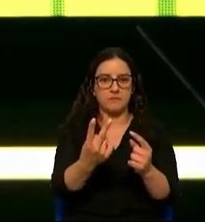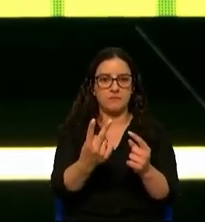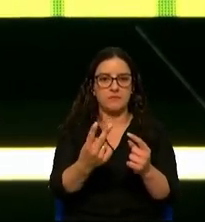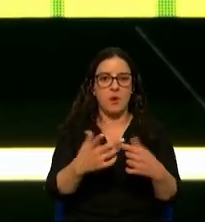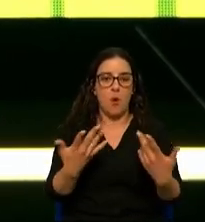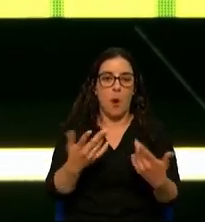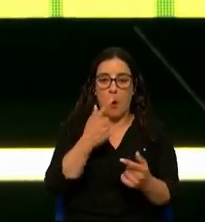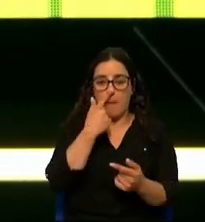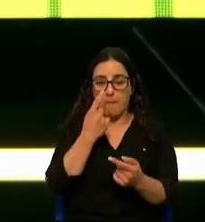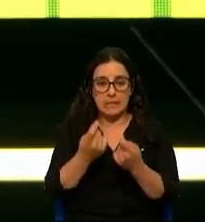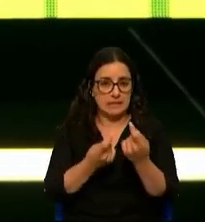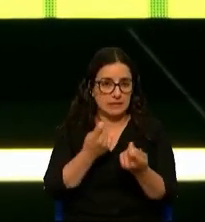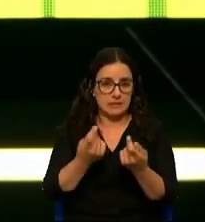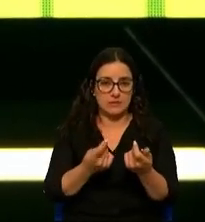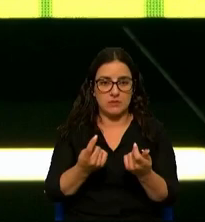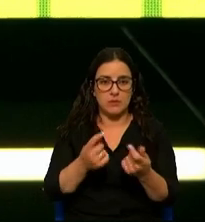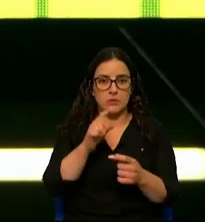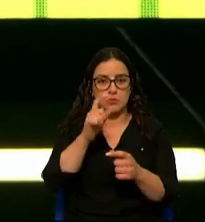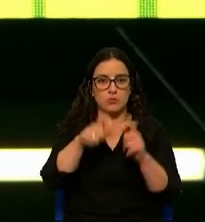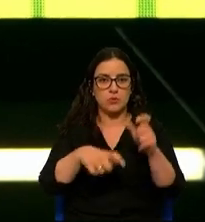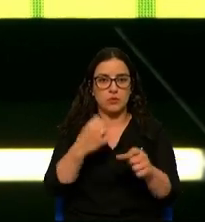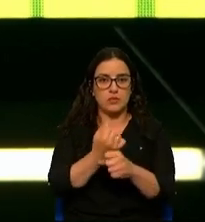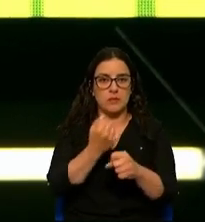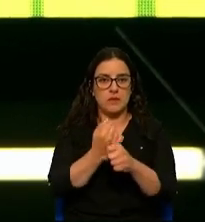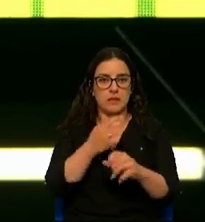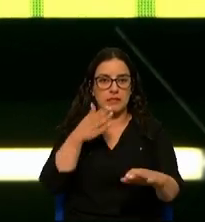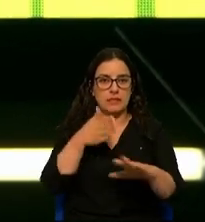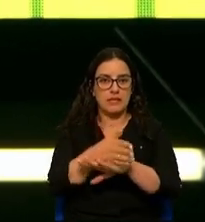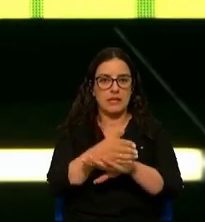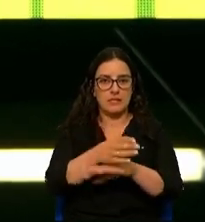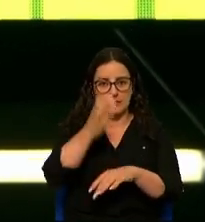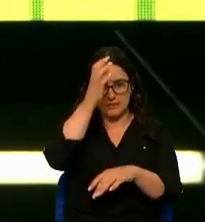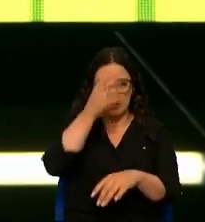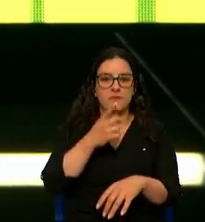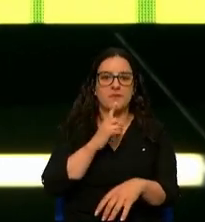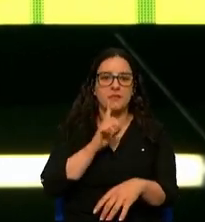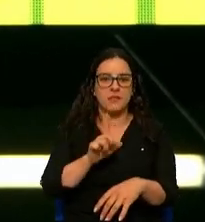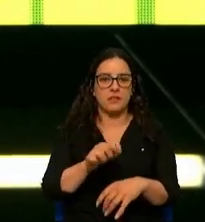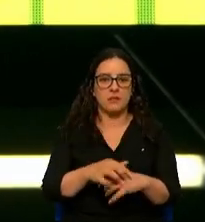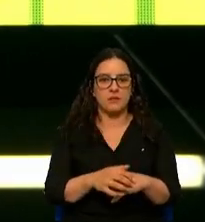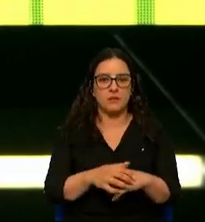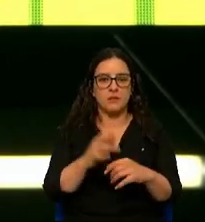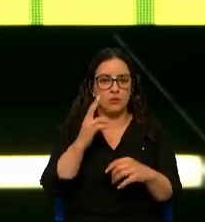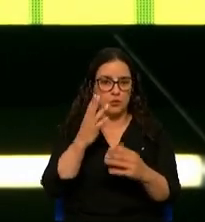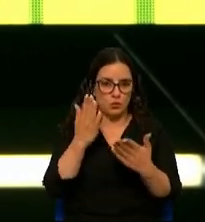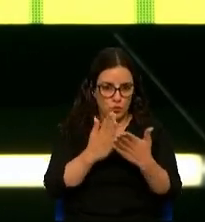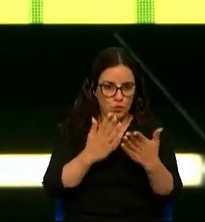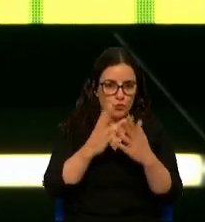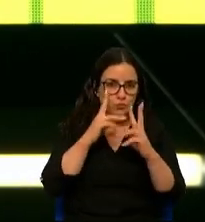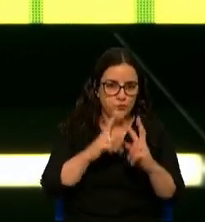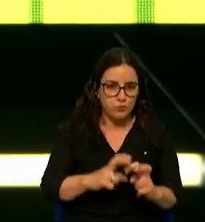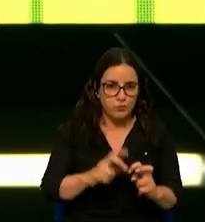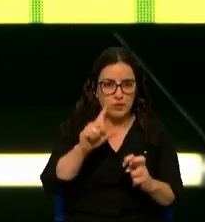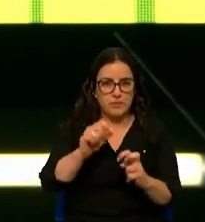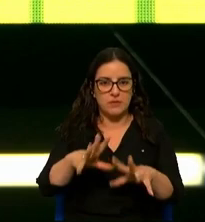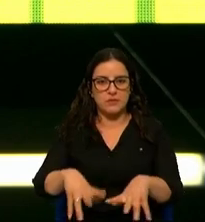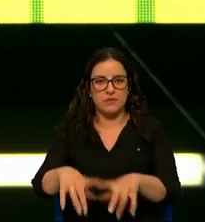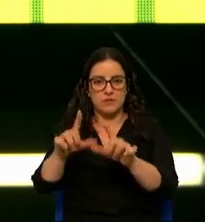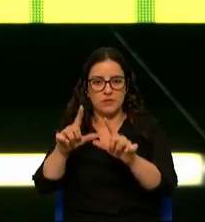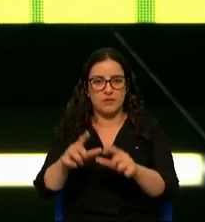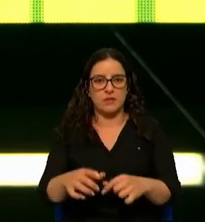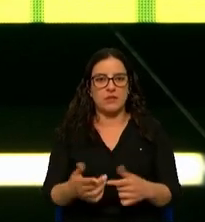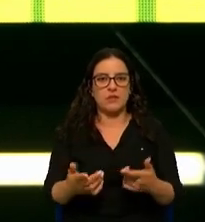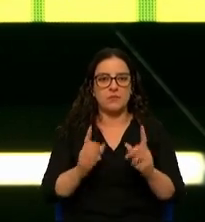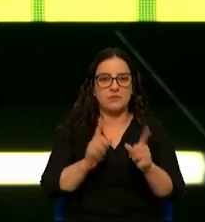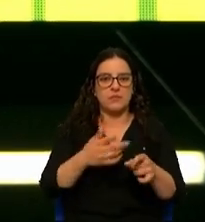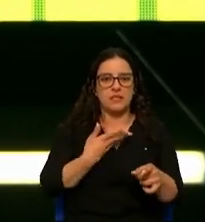semelhantes, mas de pessoas que trabalham diretamente com inteligência artificial, a estudam e a desenvolvem. Começamos por